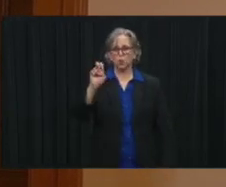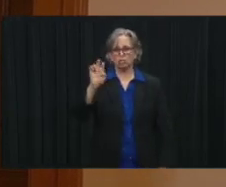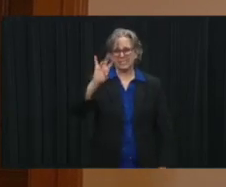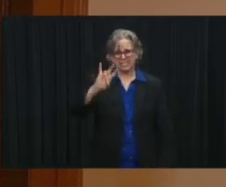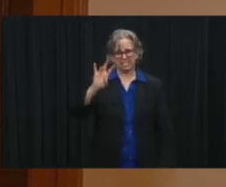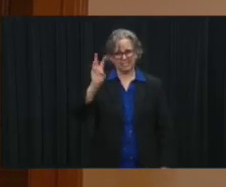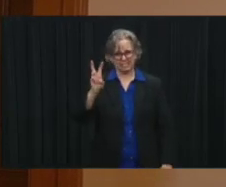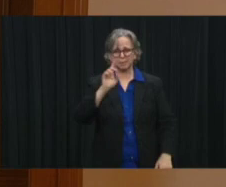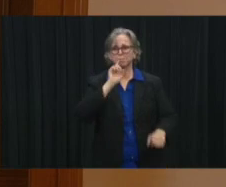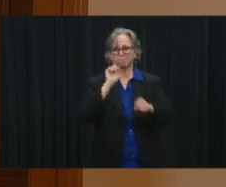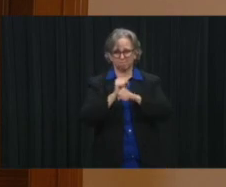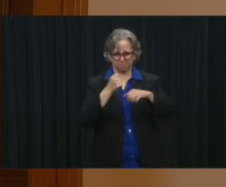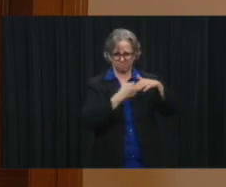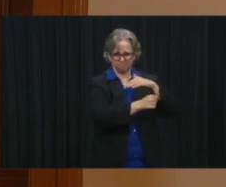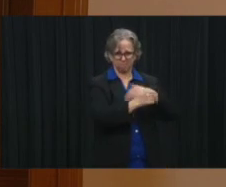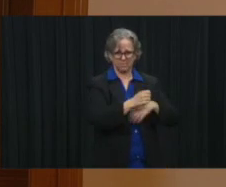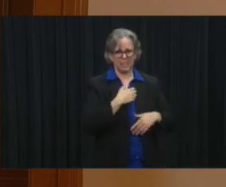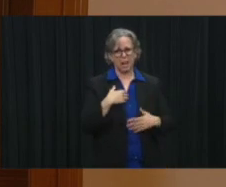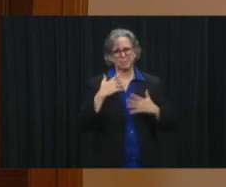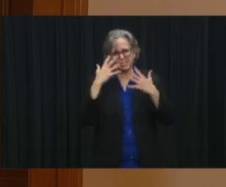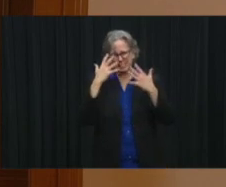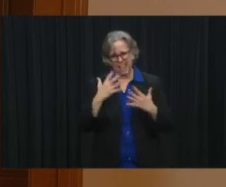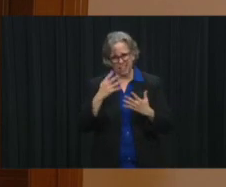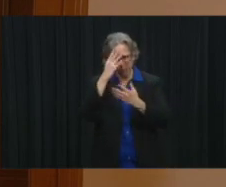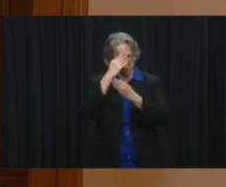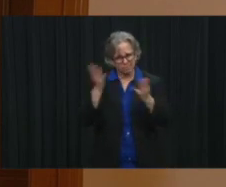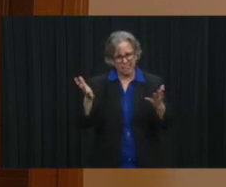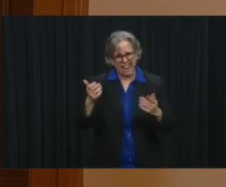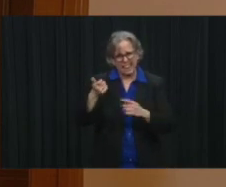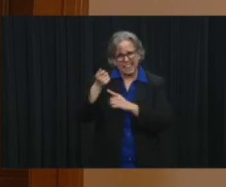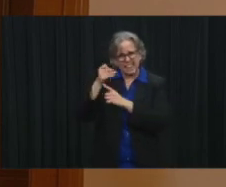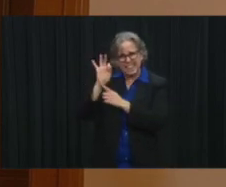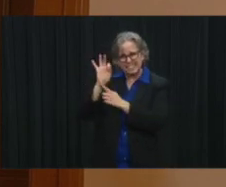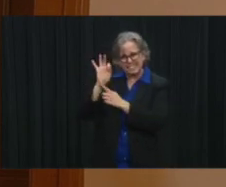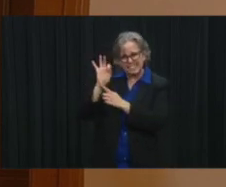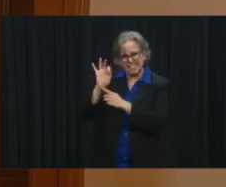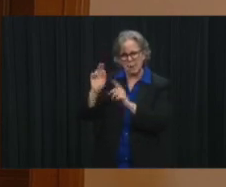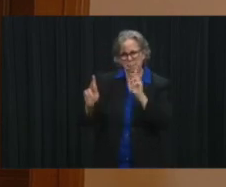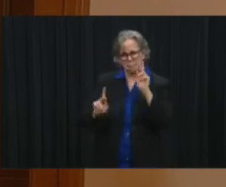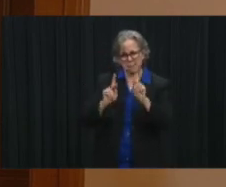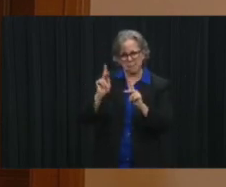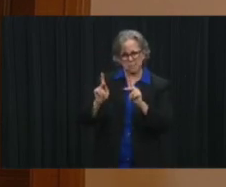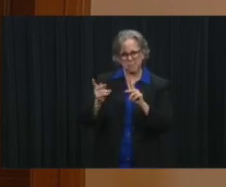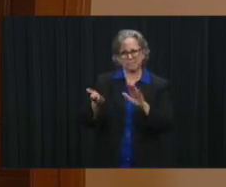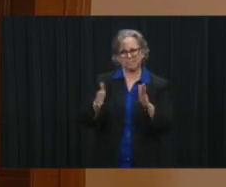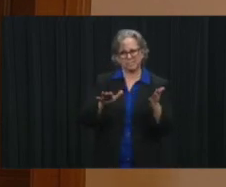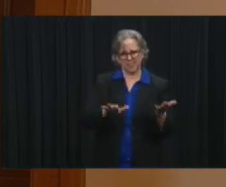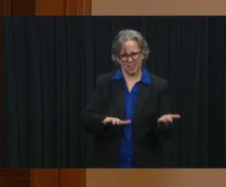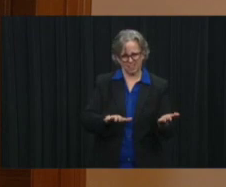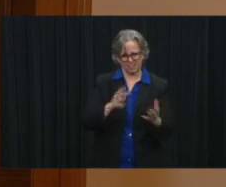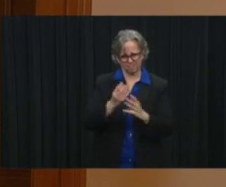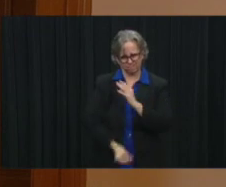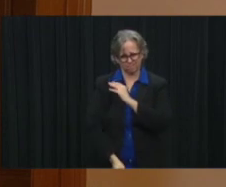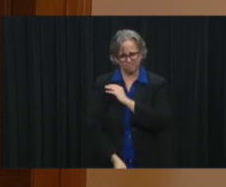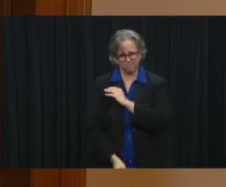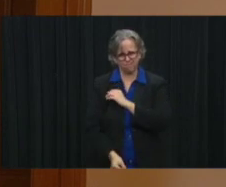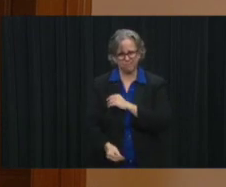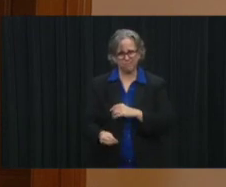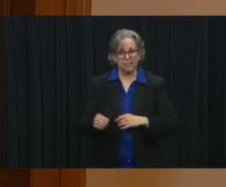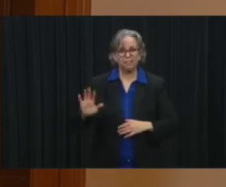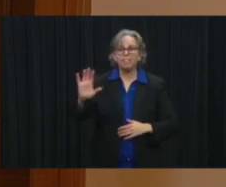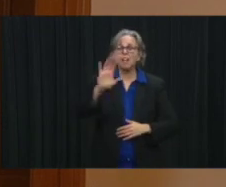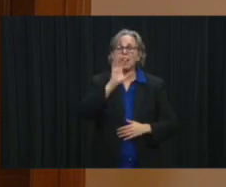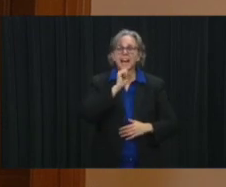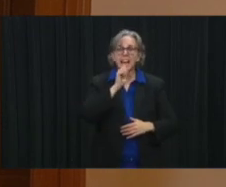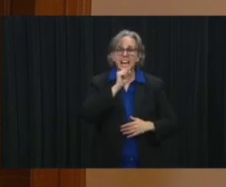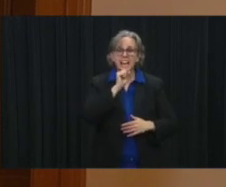have 19 deaths here in Ohio to report to you. And their age range, on the deaths,